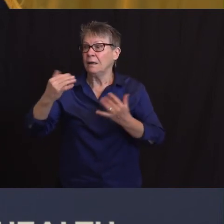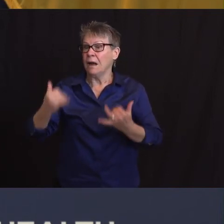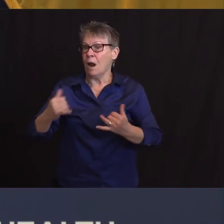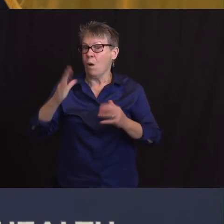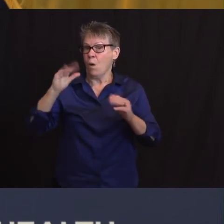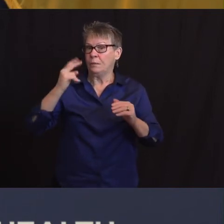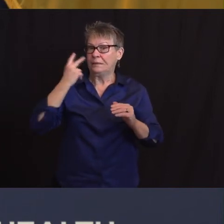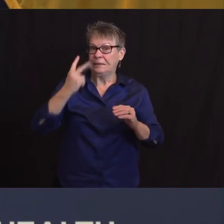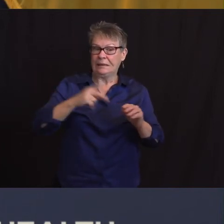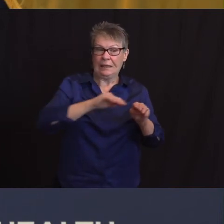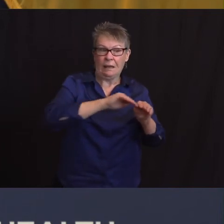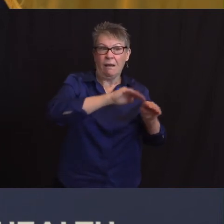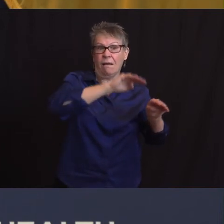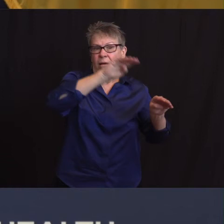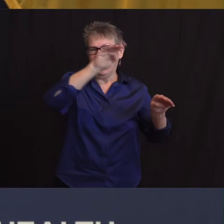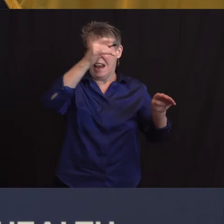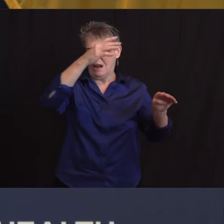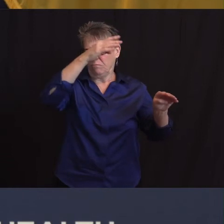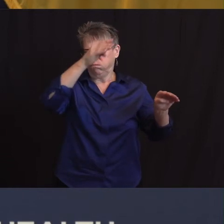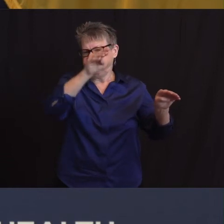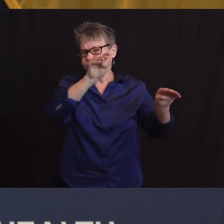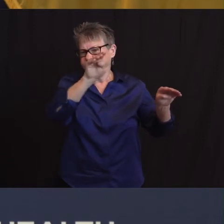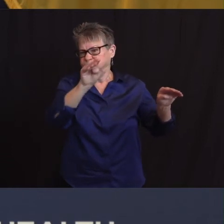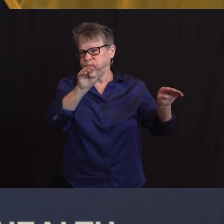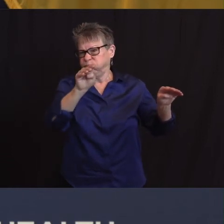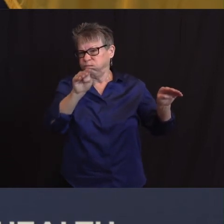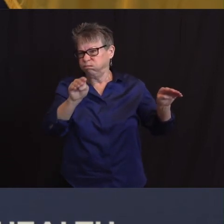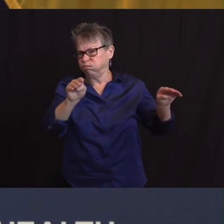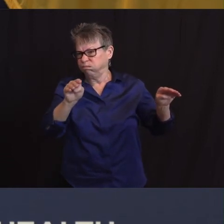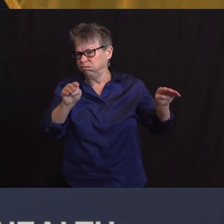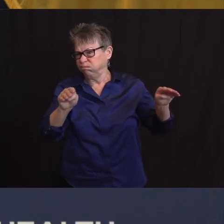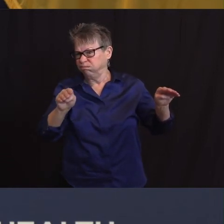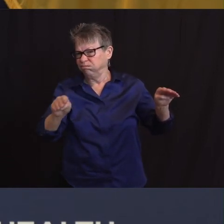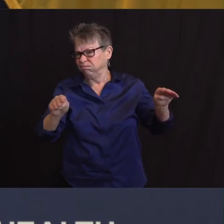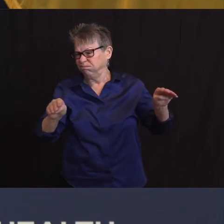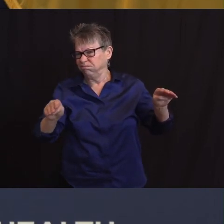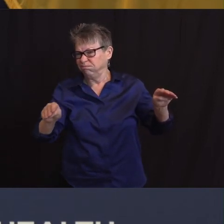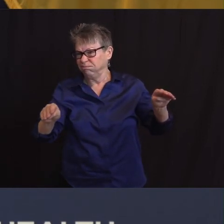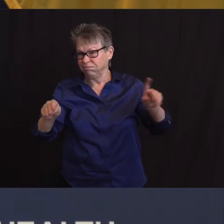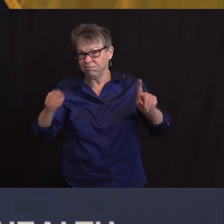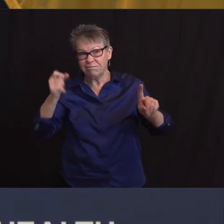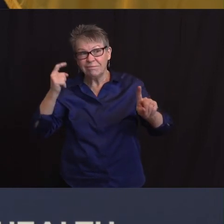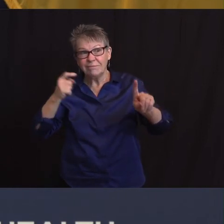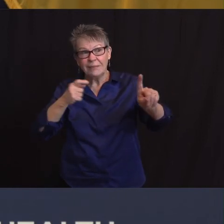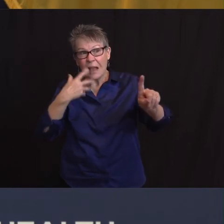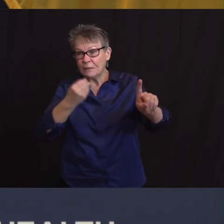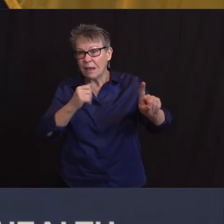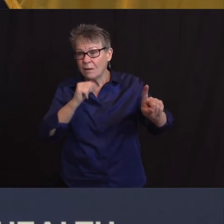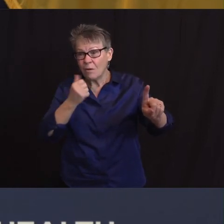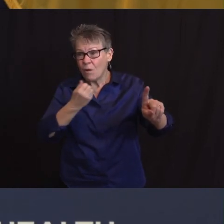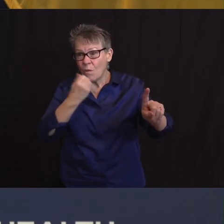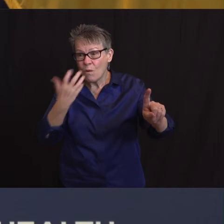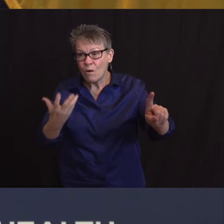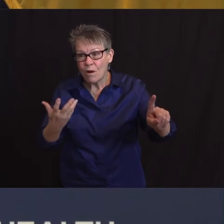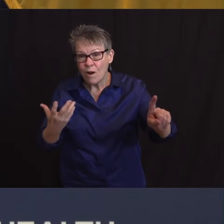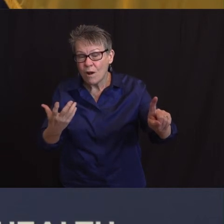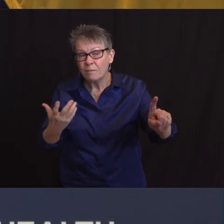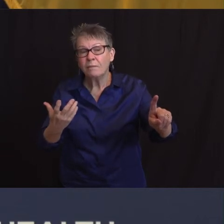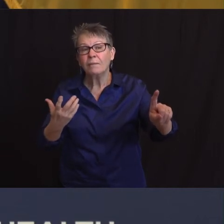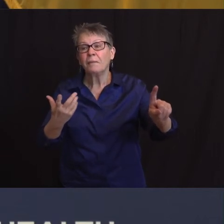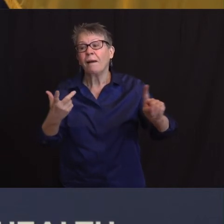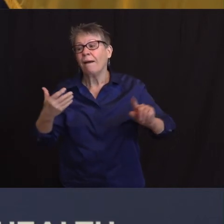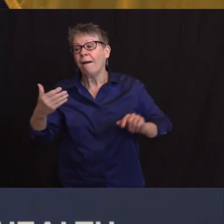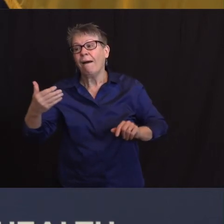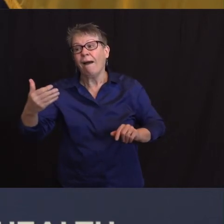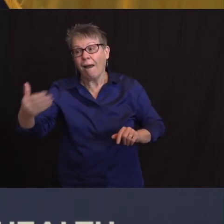weather, which doesn't feel like it's today, but at some point, it's going to make a huge difference, without question. I don't know that